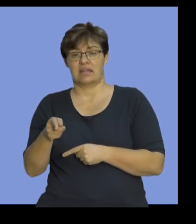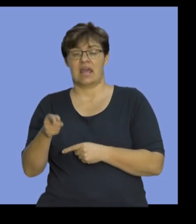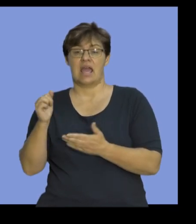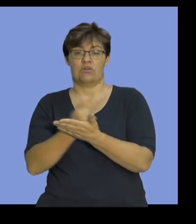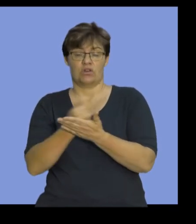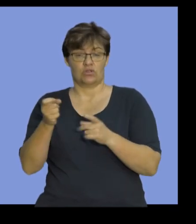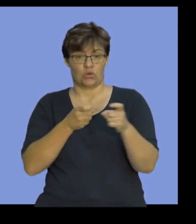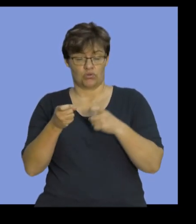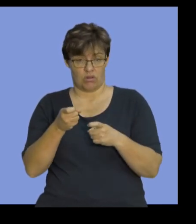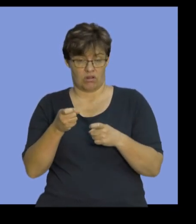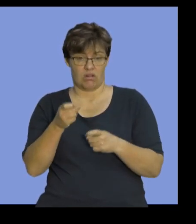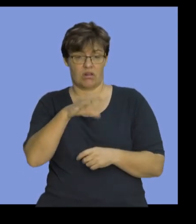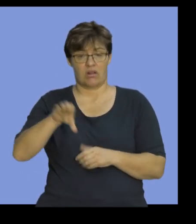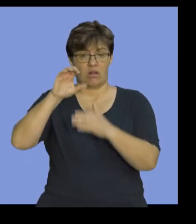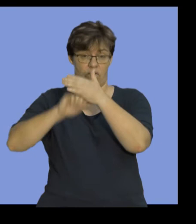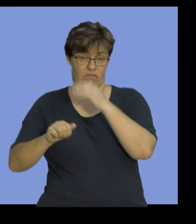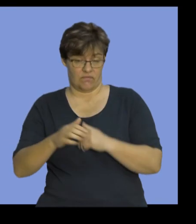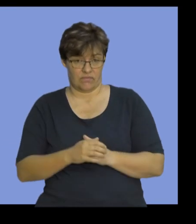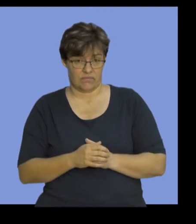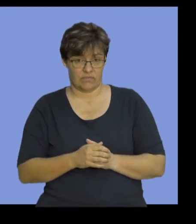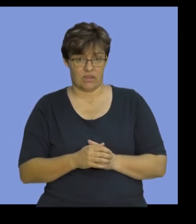here we go. There's your creditors control.